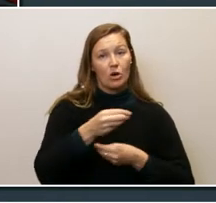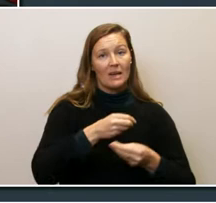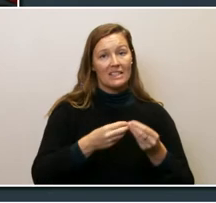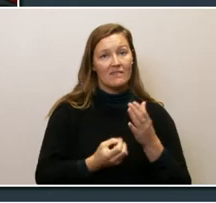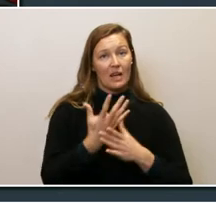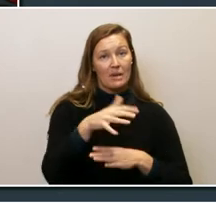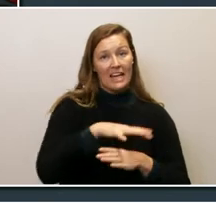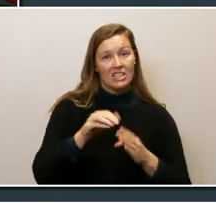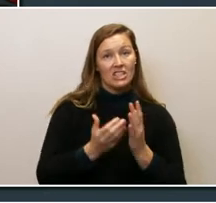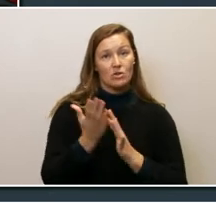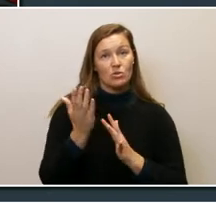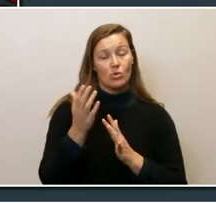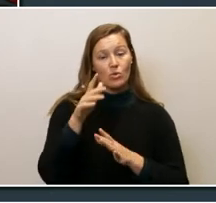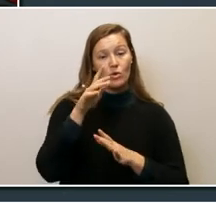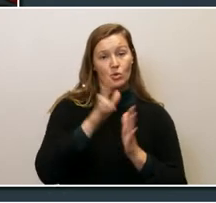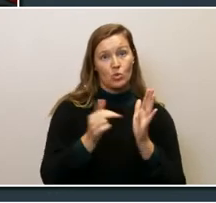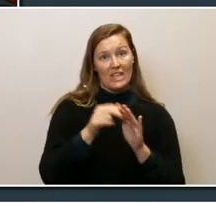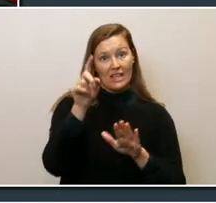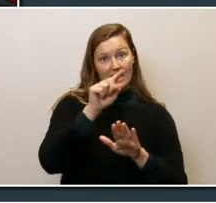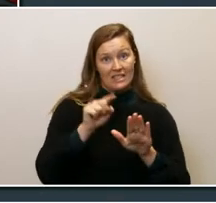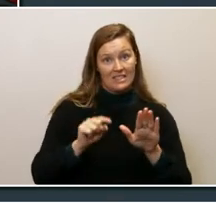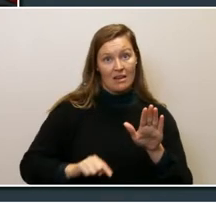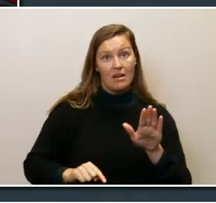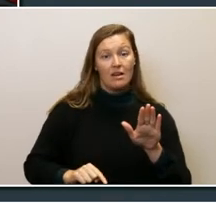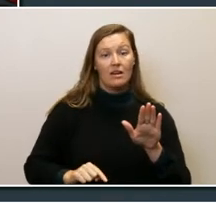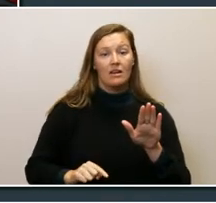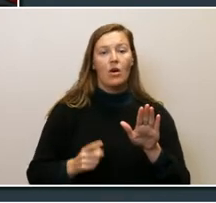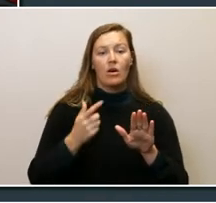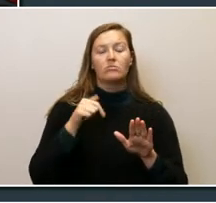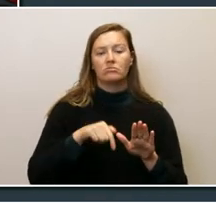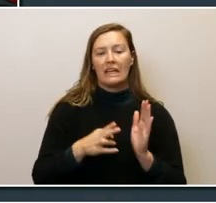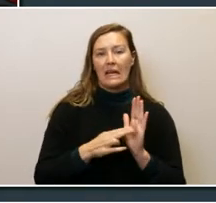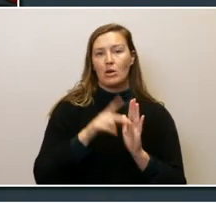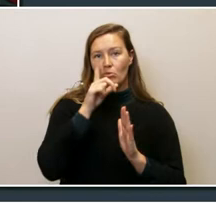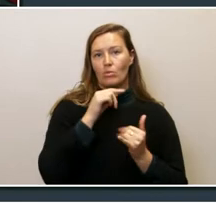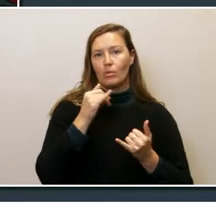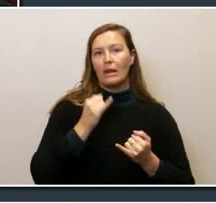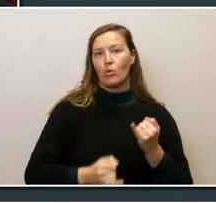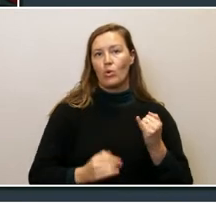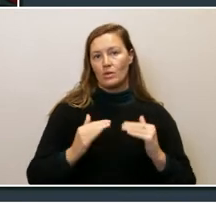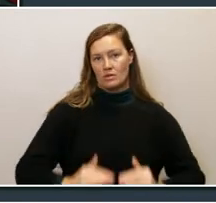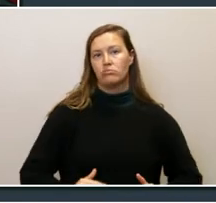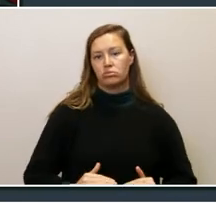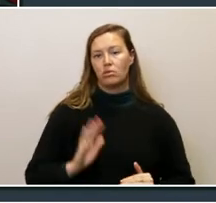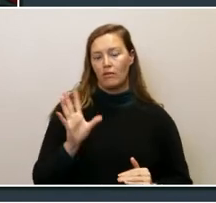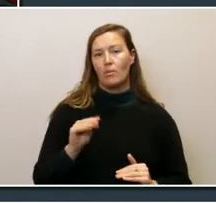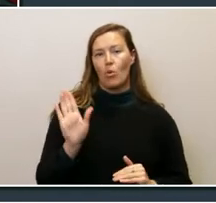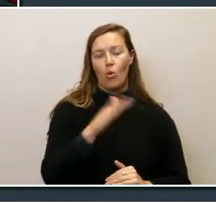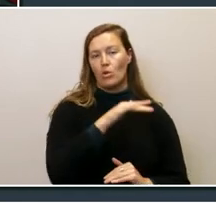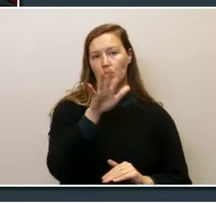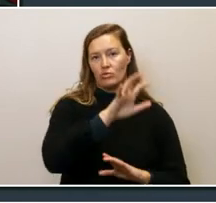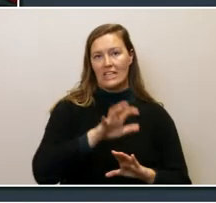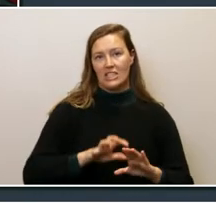across our city, our country, I should say, we are probably the bottom of all